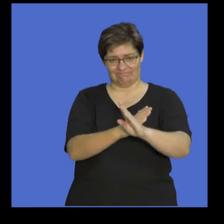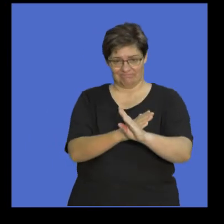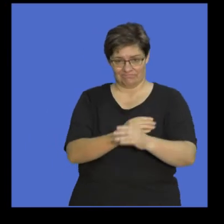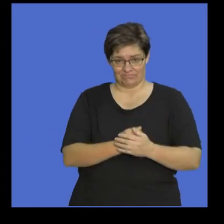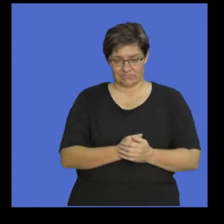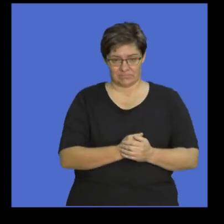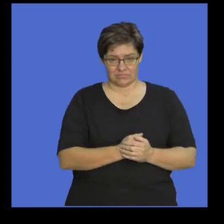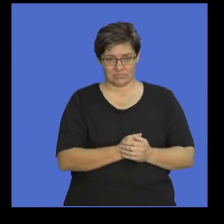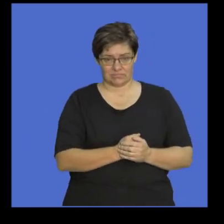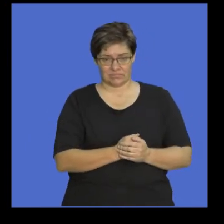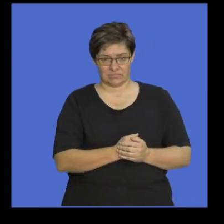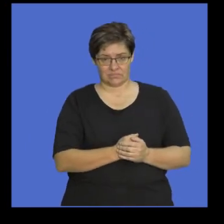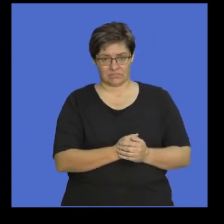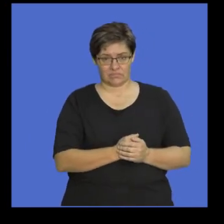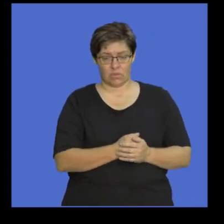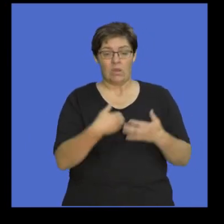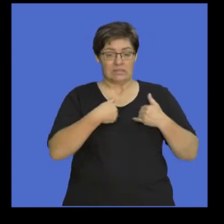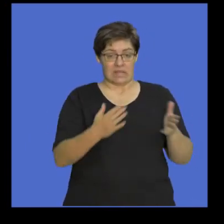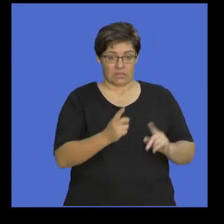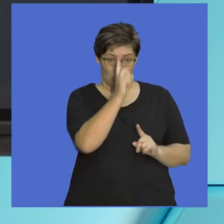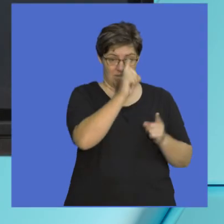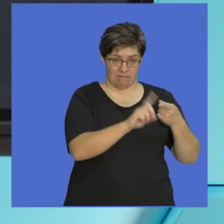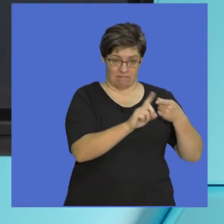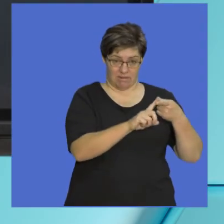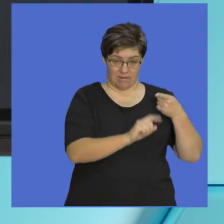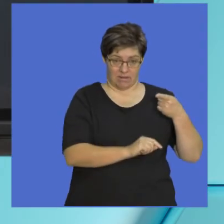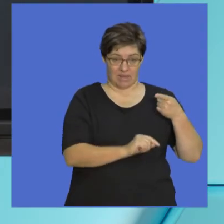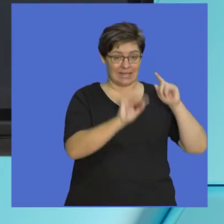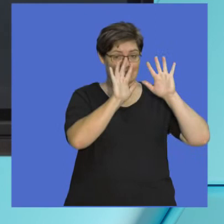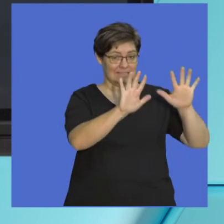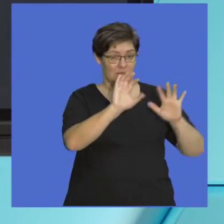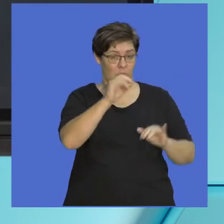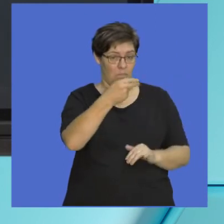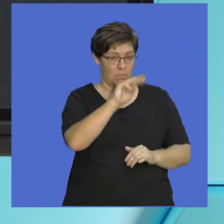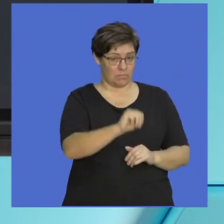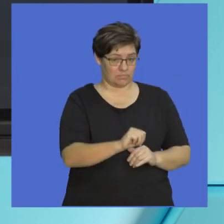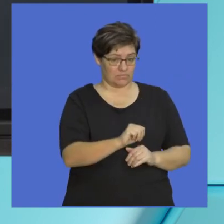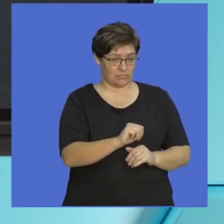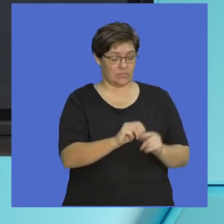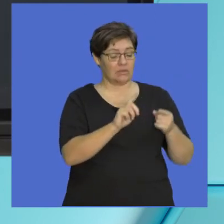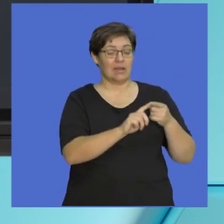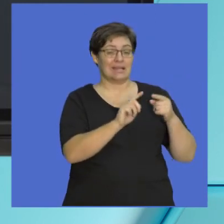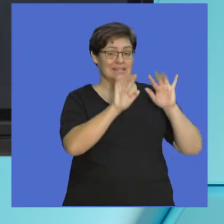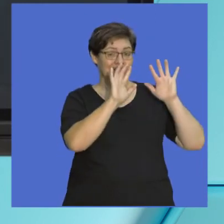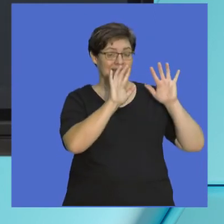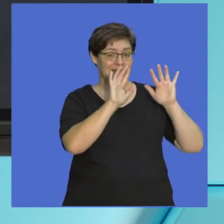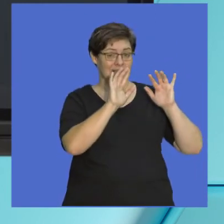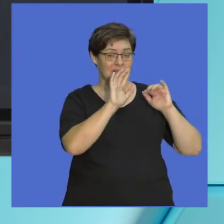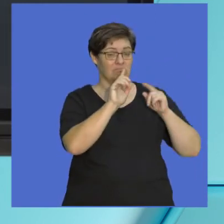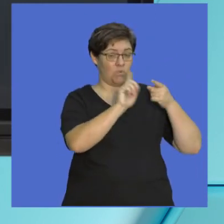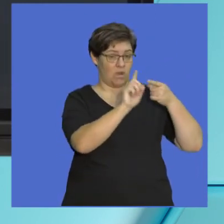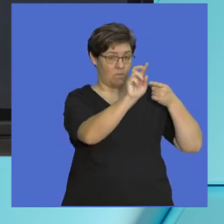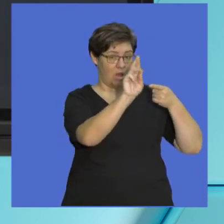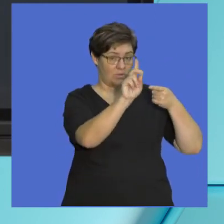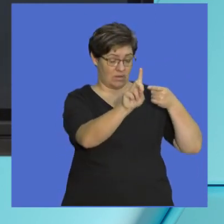2 resistors. We started with one of magnitude 10 ohms, which is R1, right? So, and we managed to measure